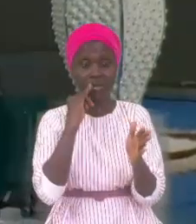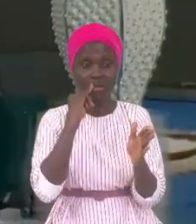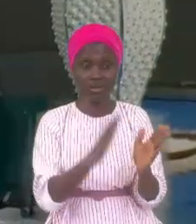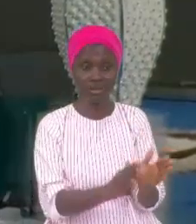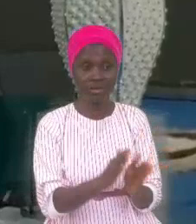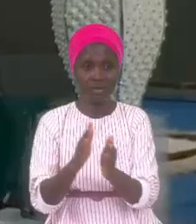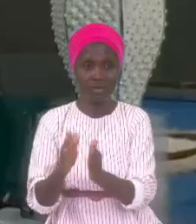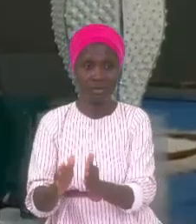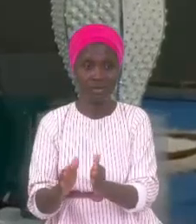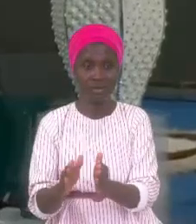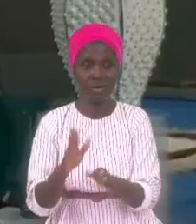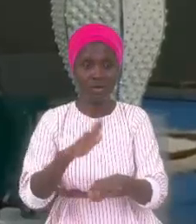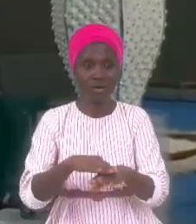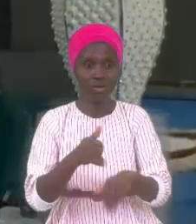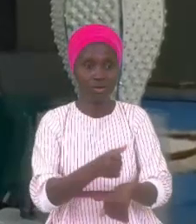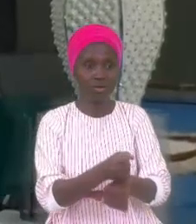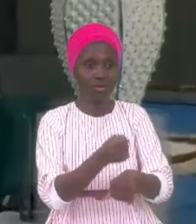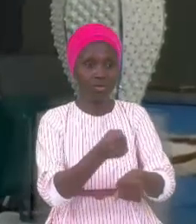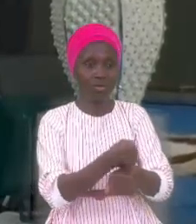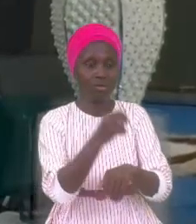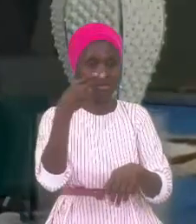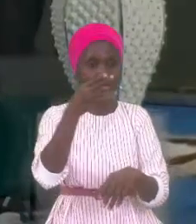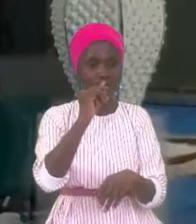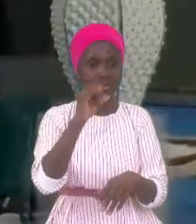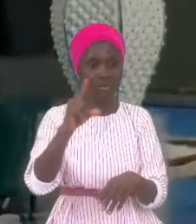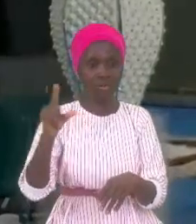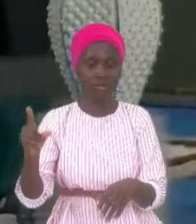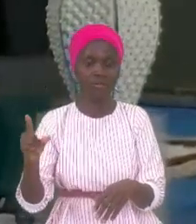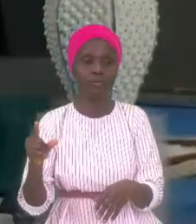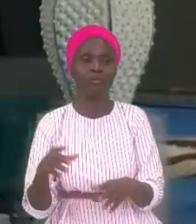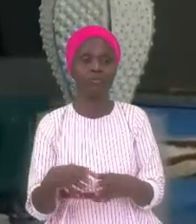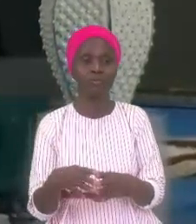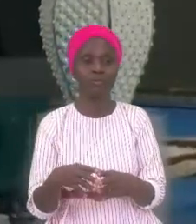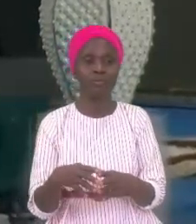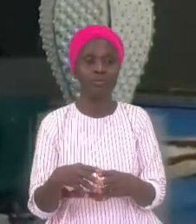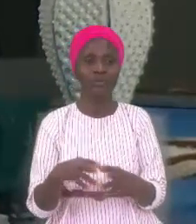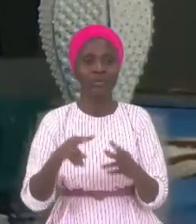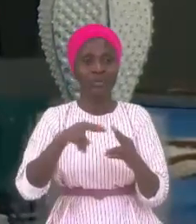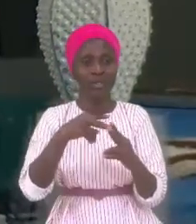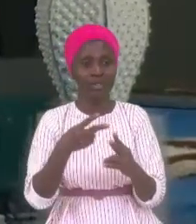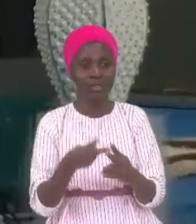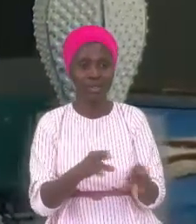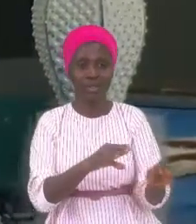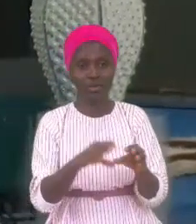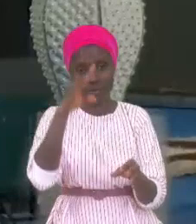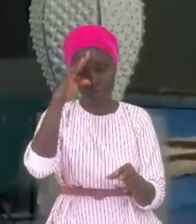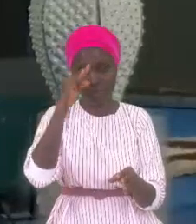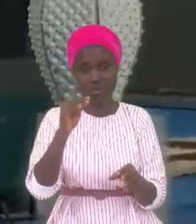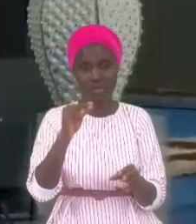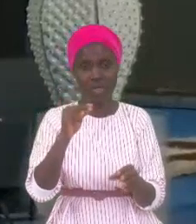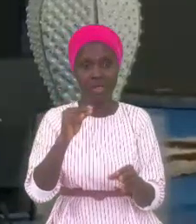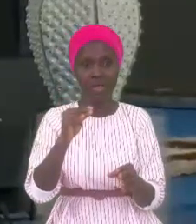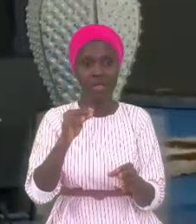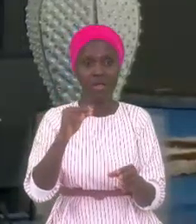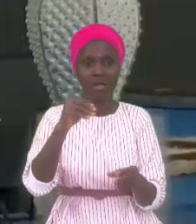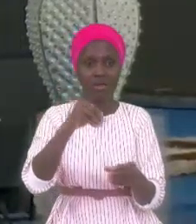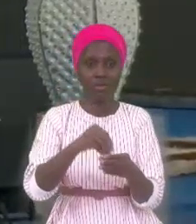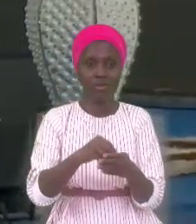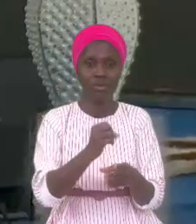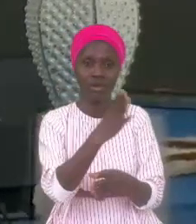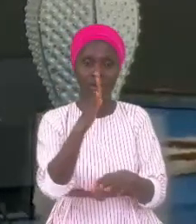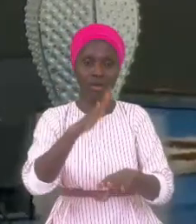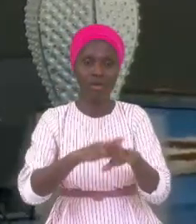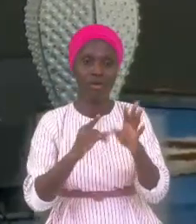do men light a candle and put it under a bushel, but on a candlestick, and it